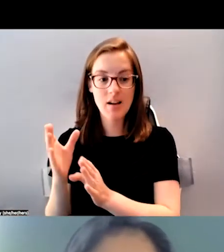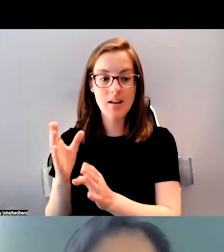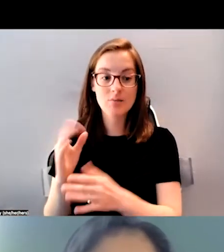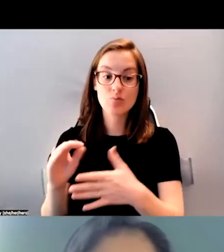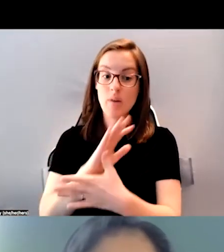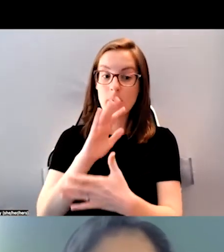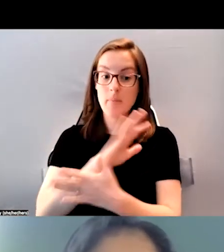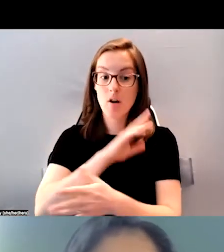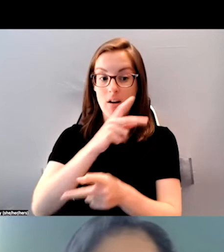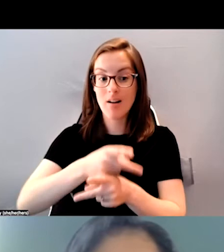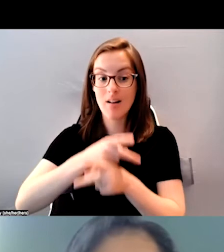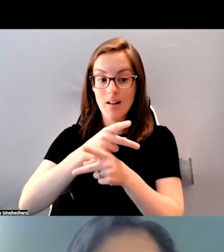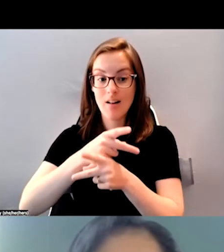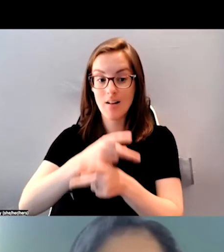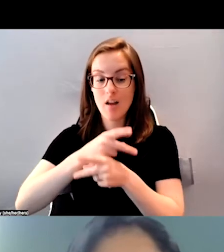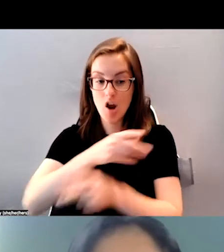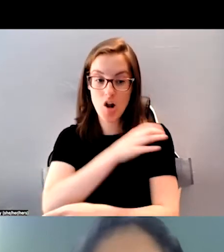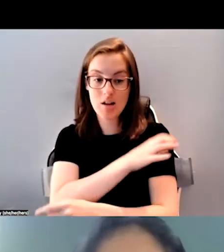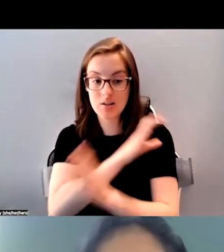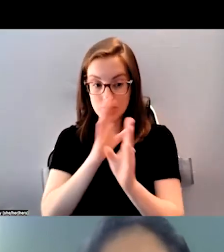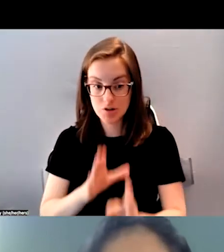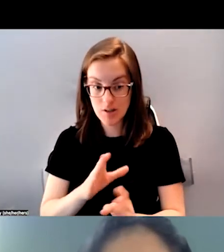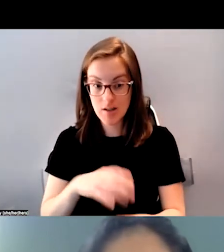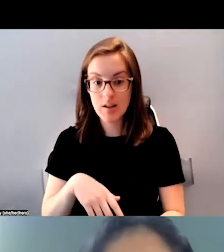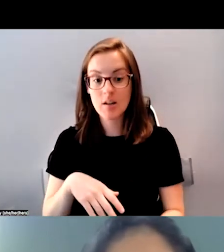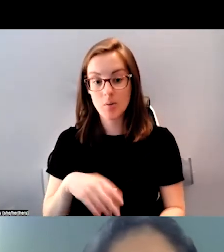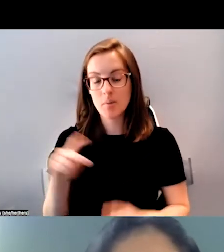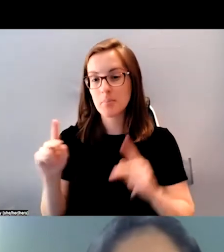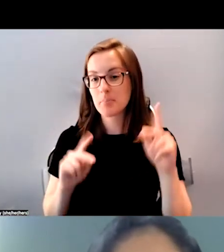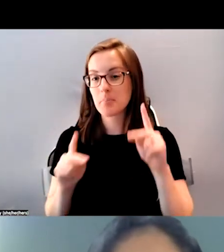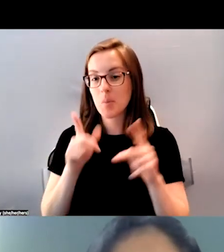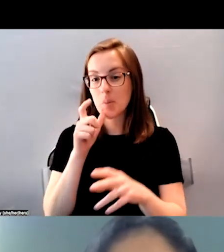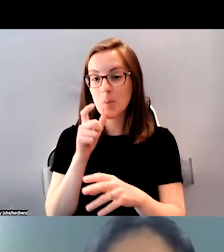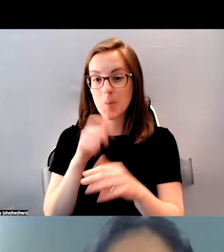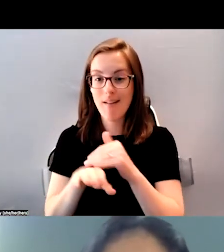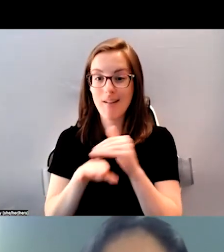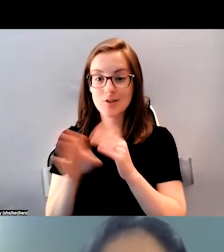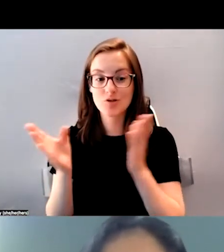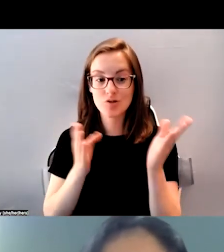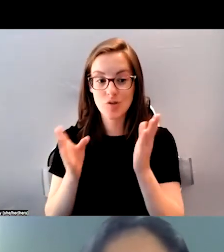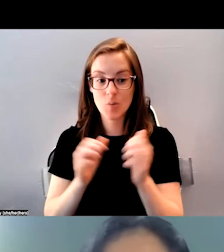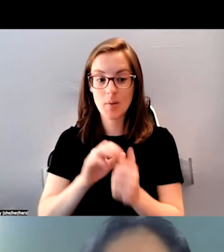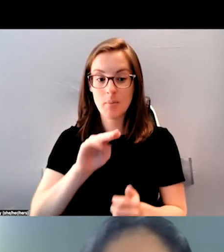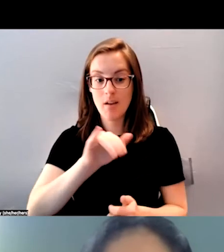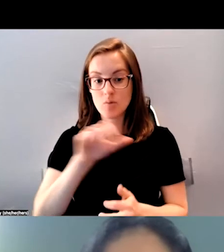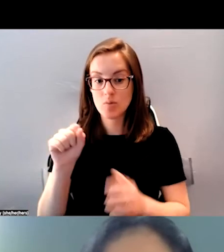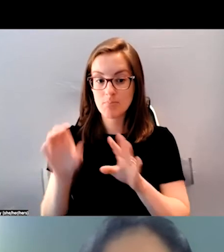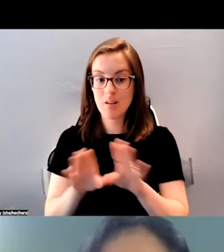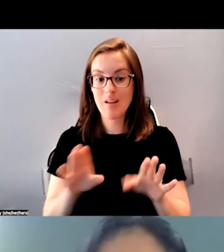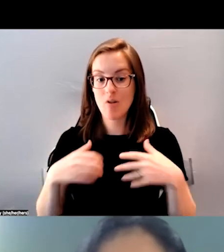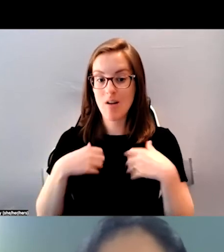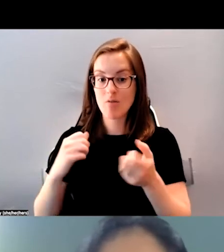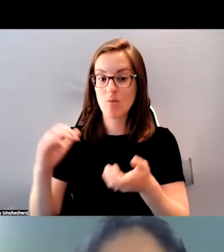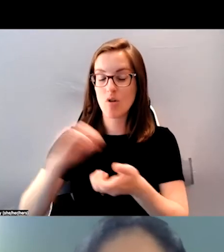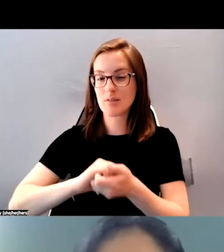clinician plan, and folks who are using services through the Massachusetts Behavioral Health Partnership, also known